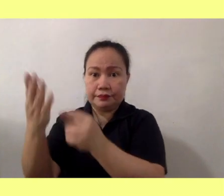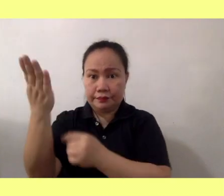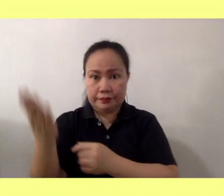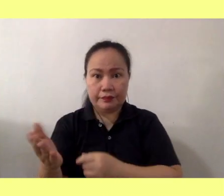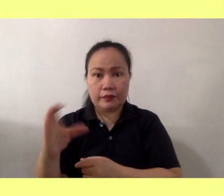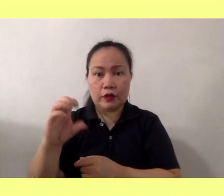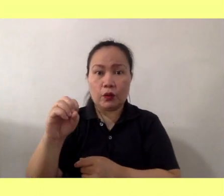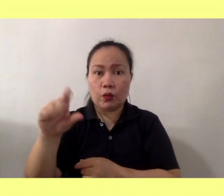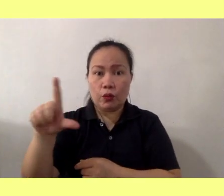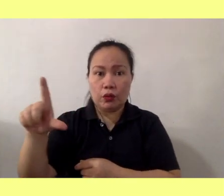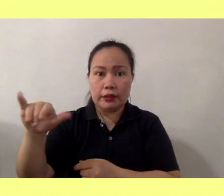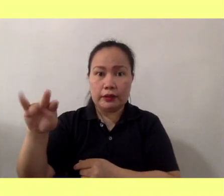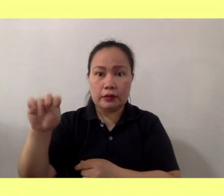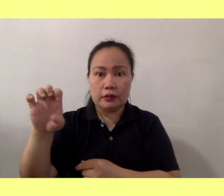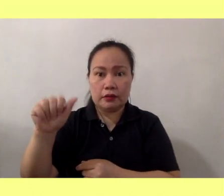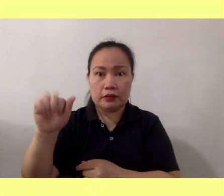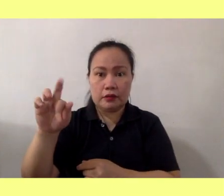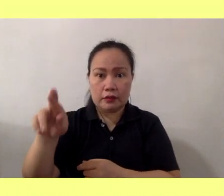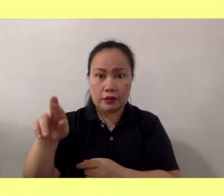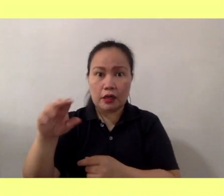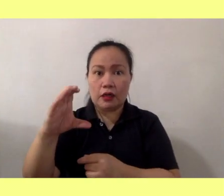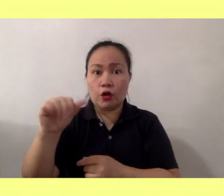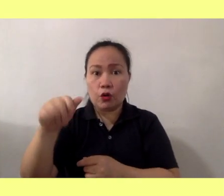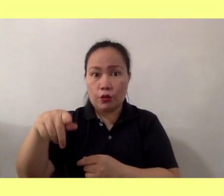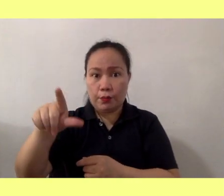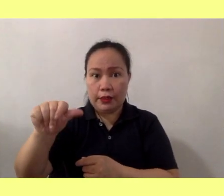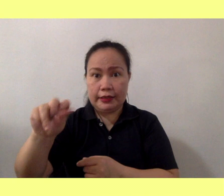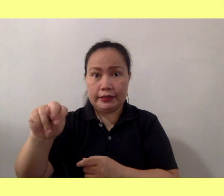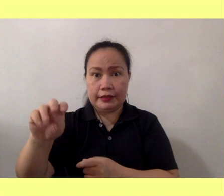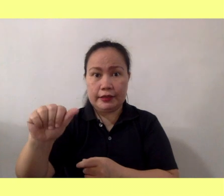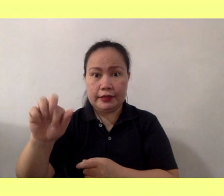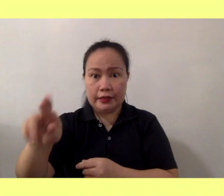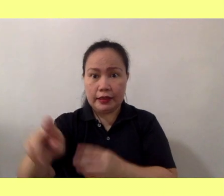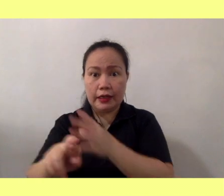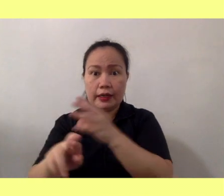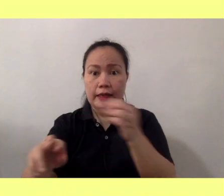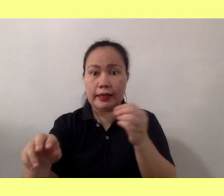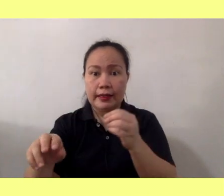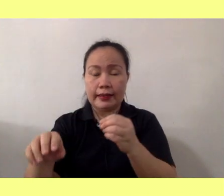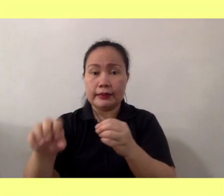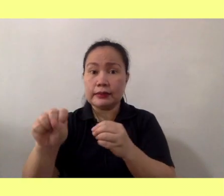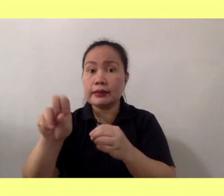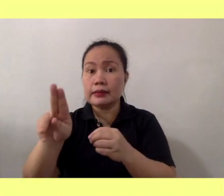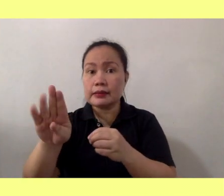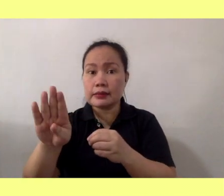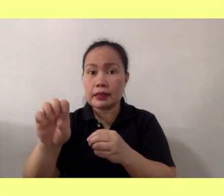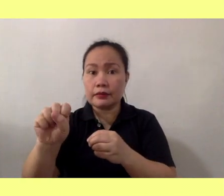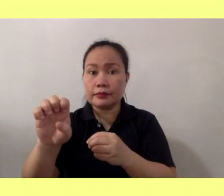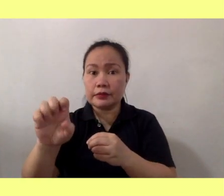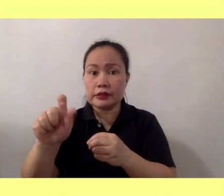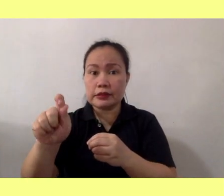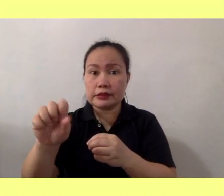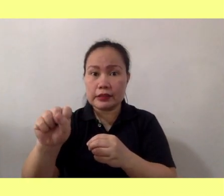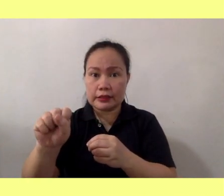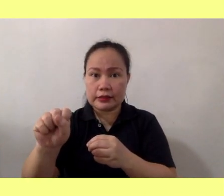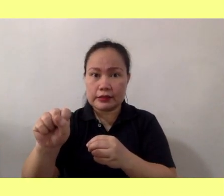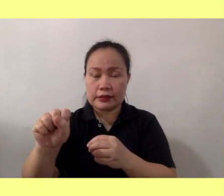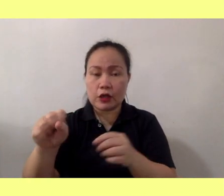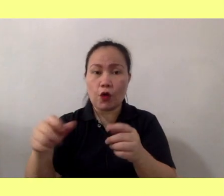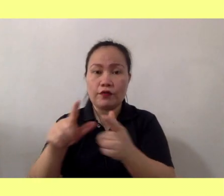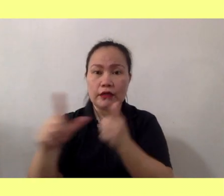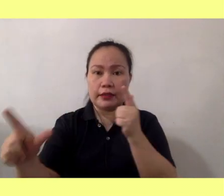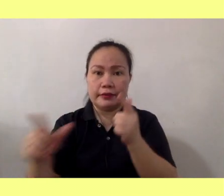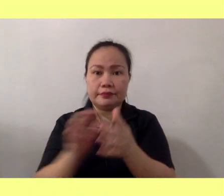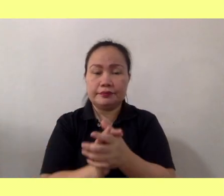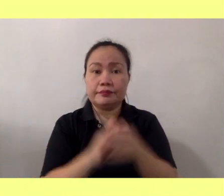coplanar points, non-collinear, and non-coplanar points, and also the subsets of a line. So, sa part 2, sundan